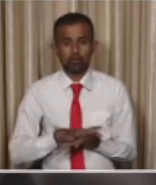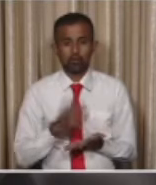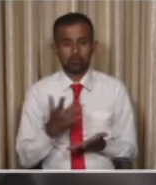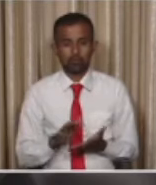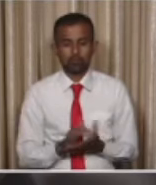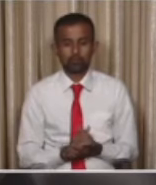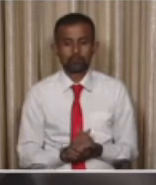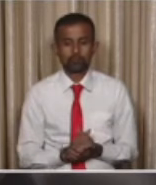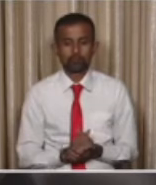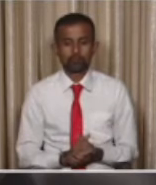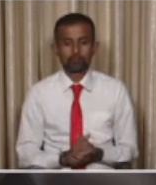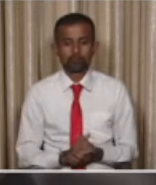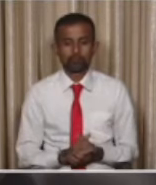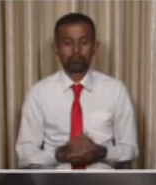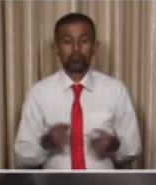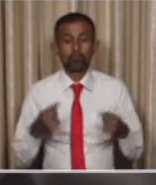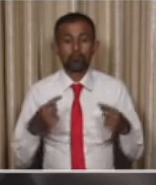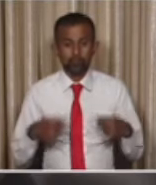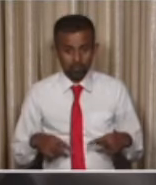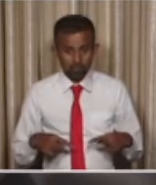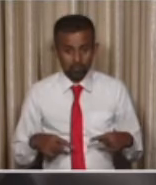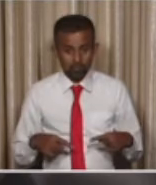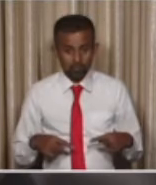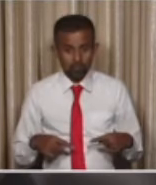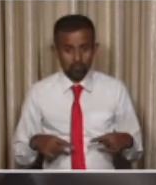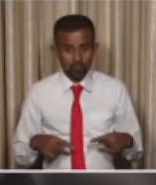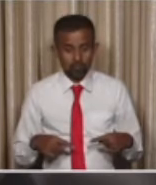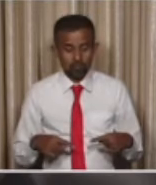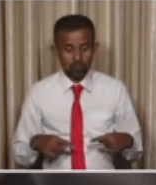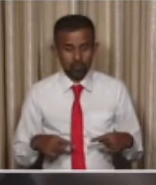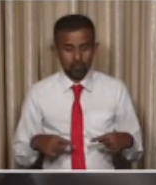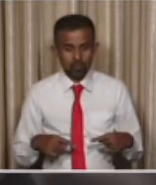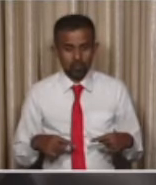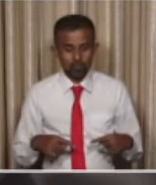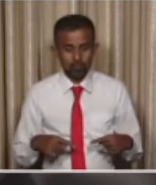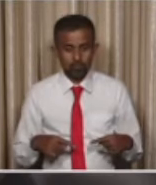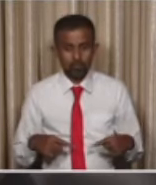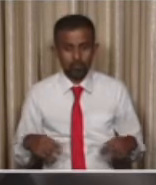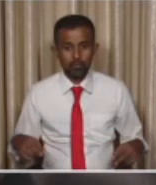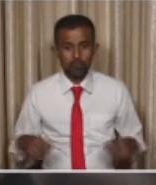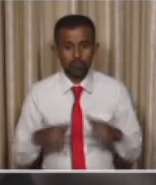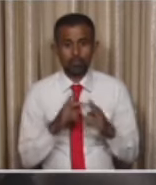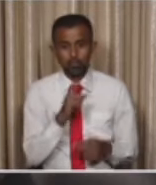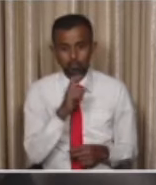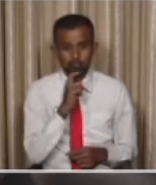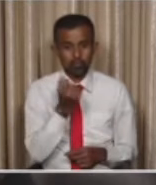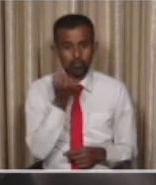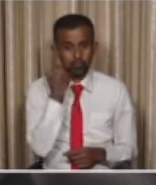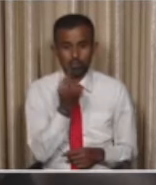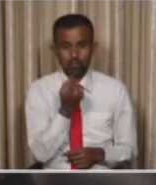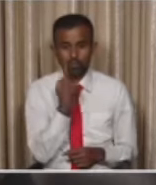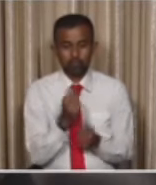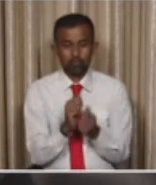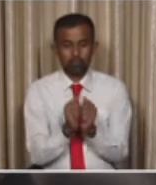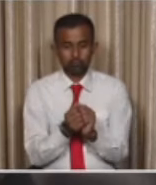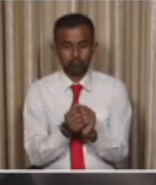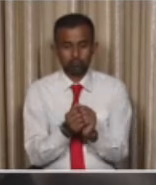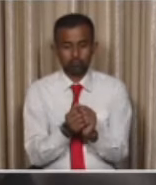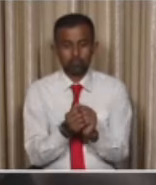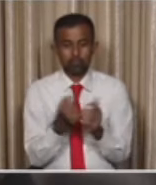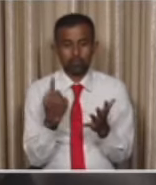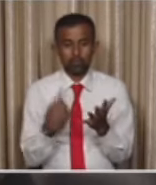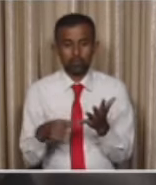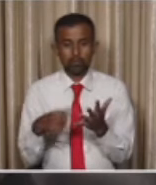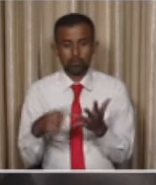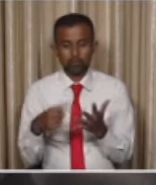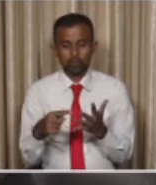necessary amendments that had been suggested by the Supreme Court, and it gave its report to this House on the 21st of